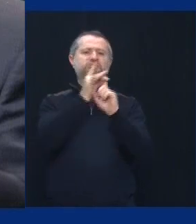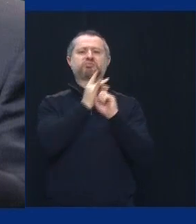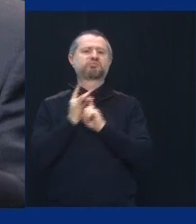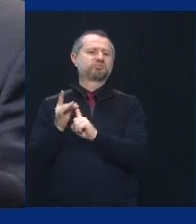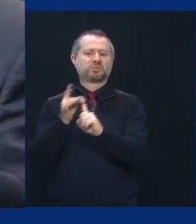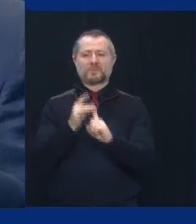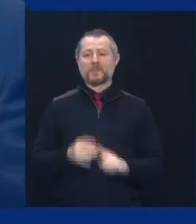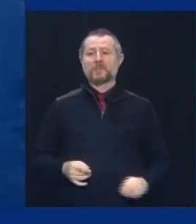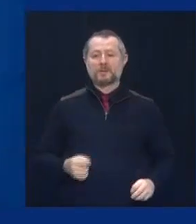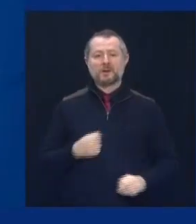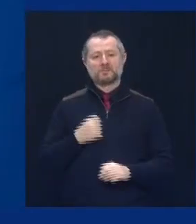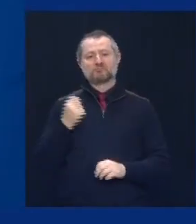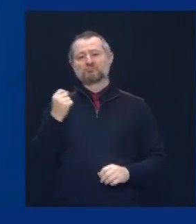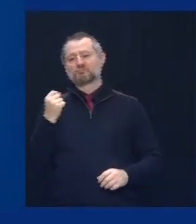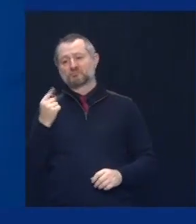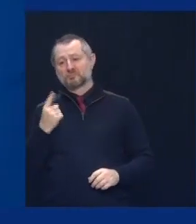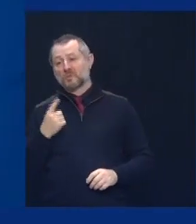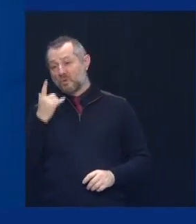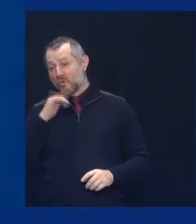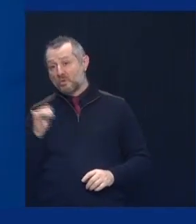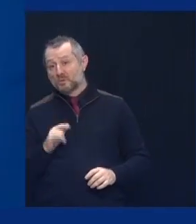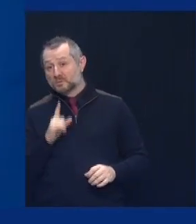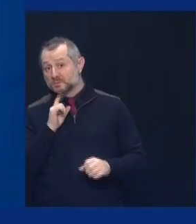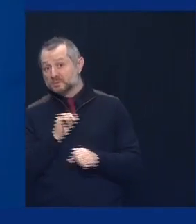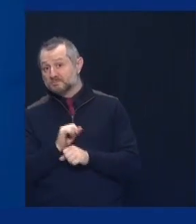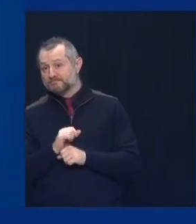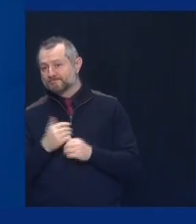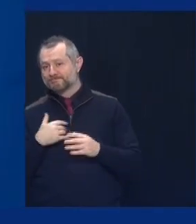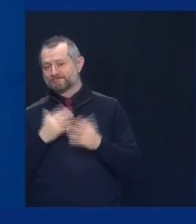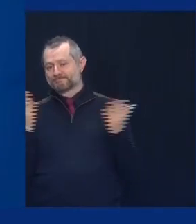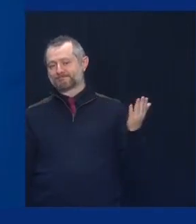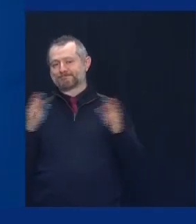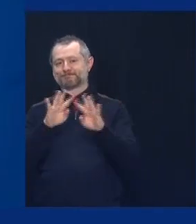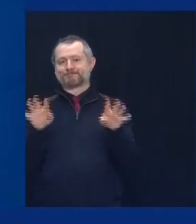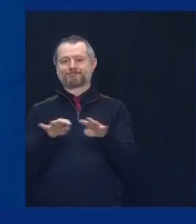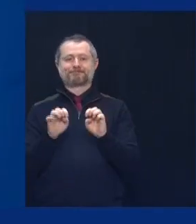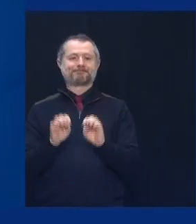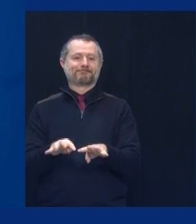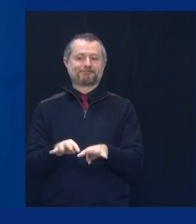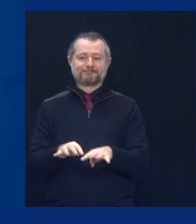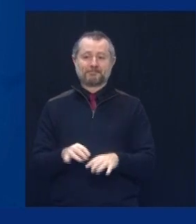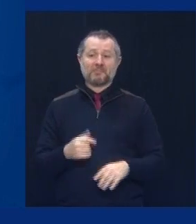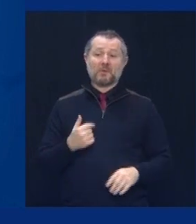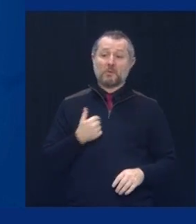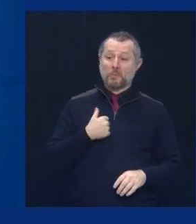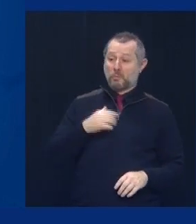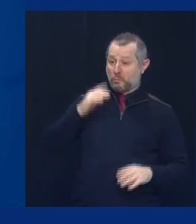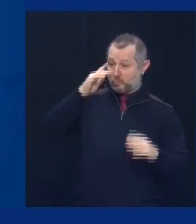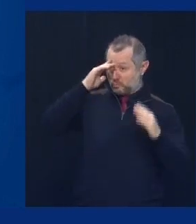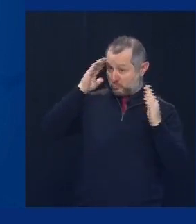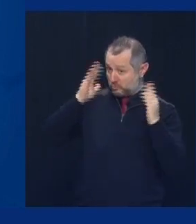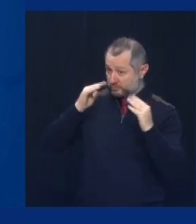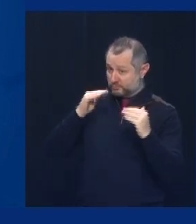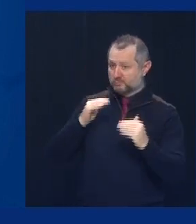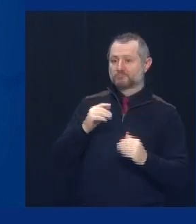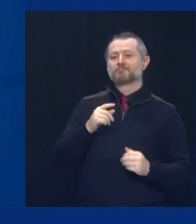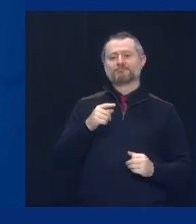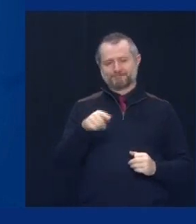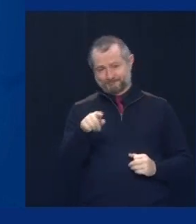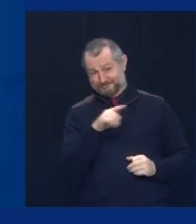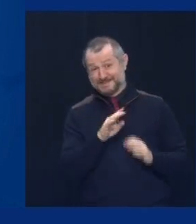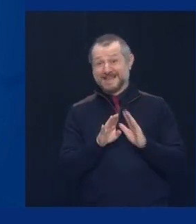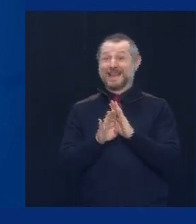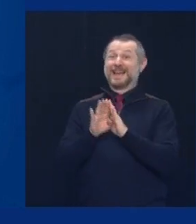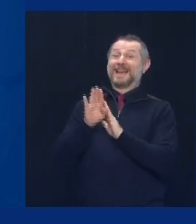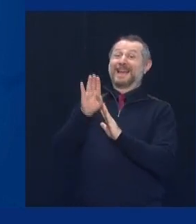How bad is the question? We hope that you'll see a stabilization mid